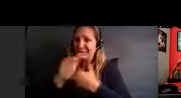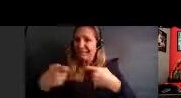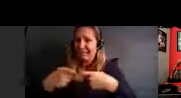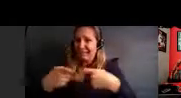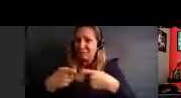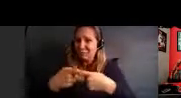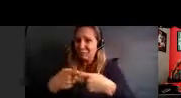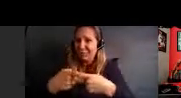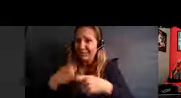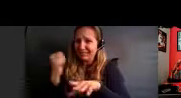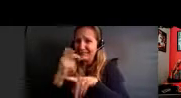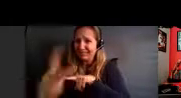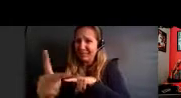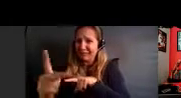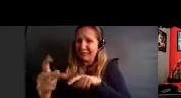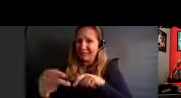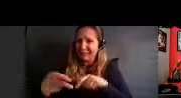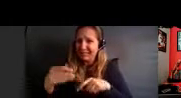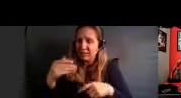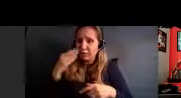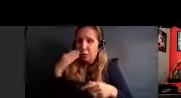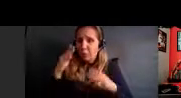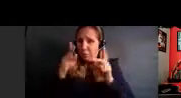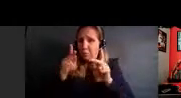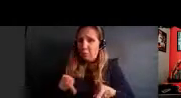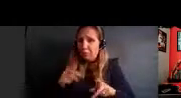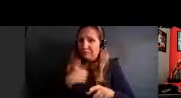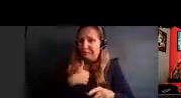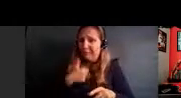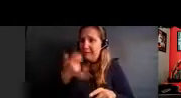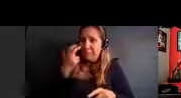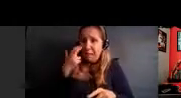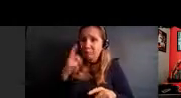definitely, a little scared about what direction they were